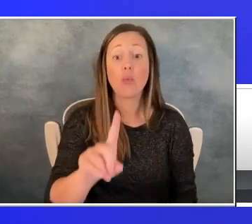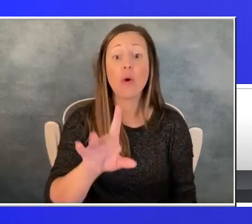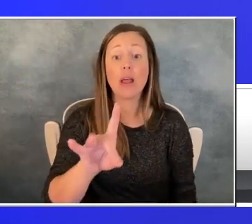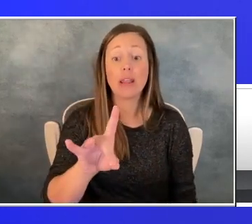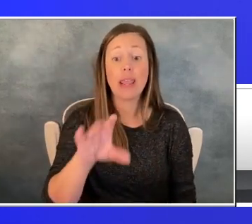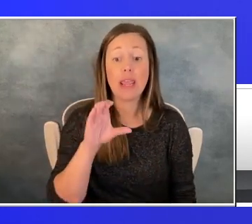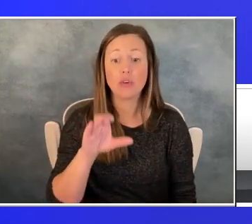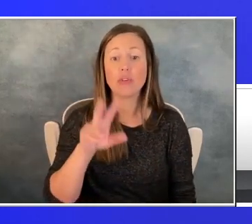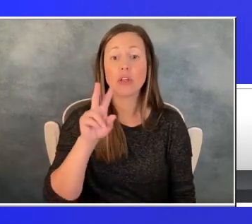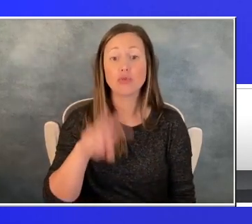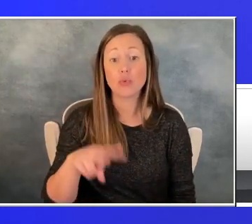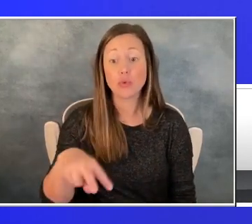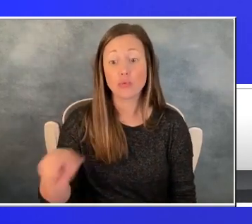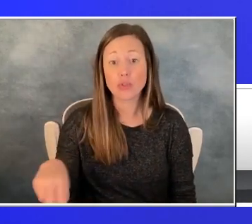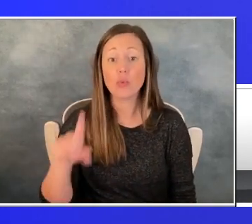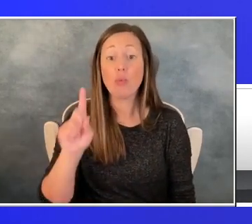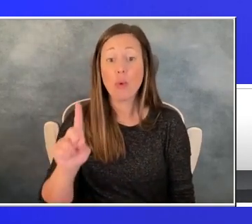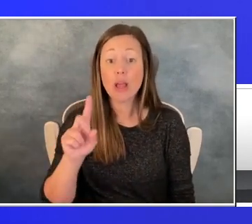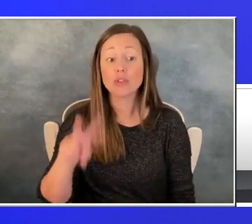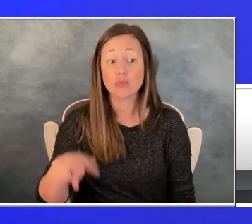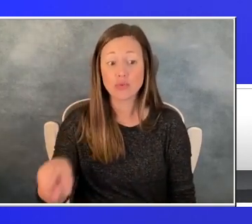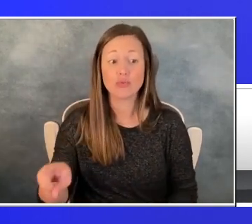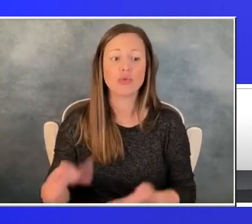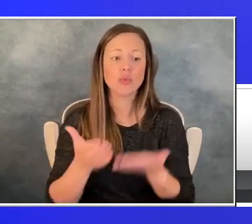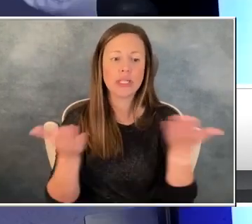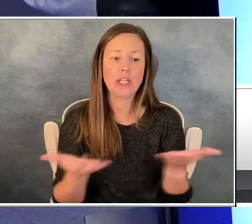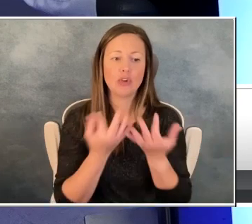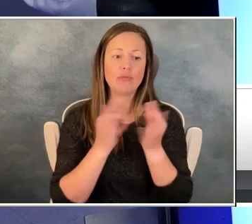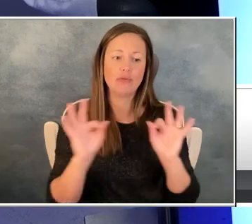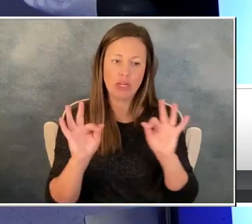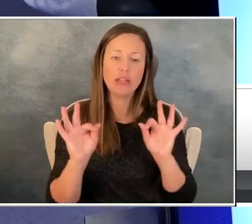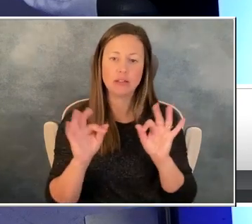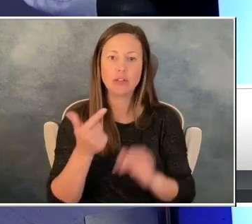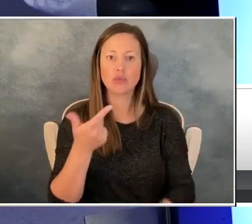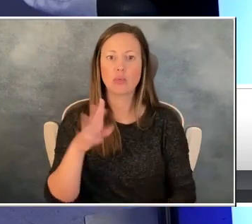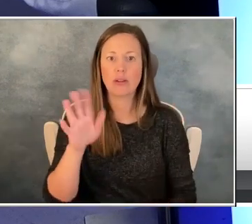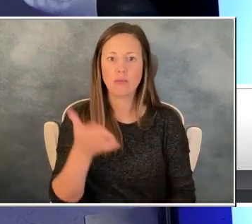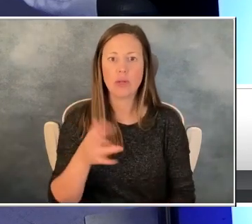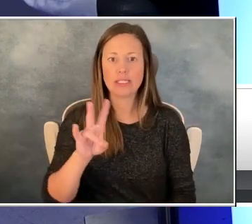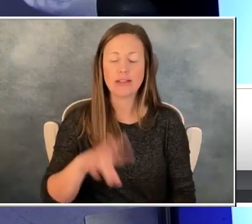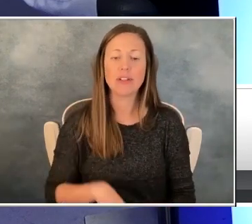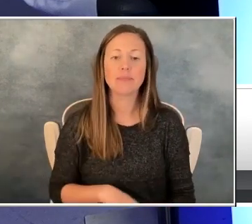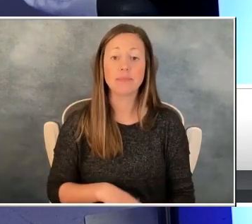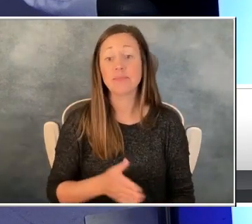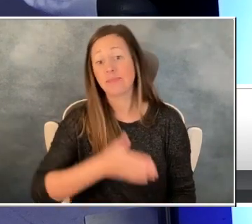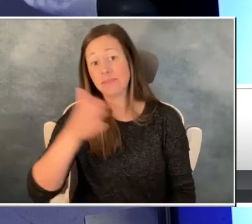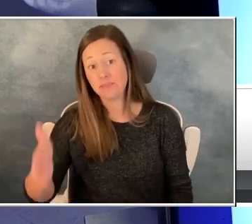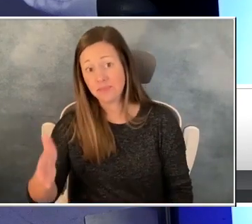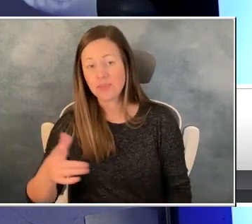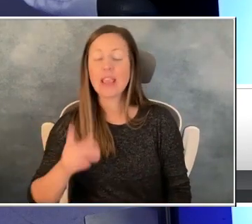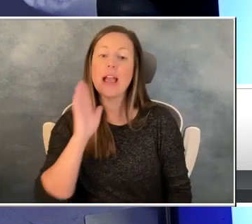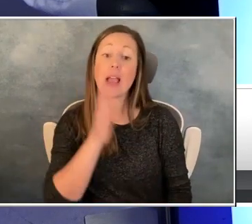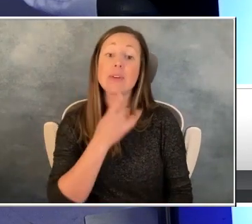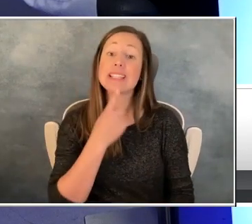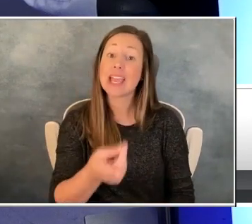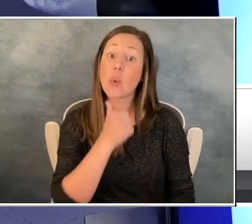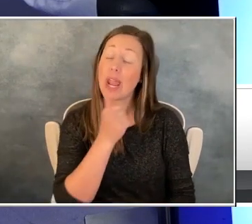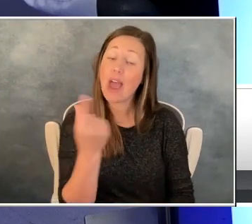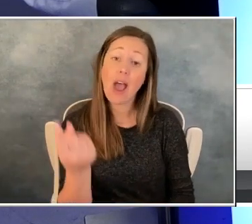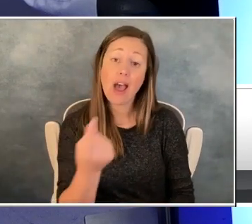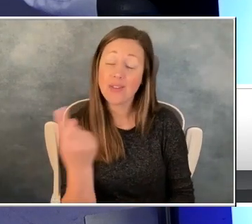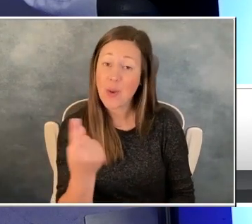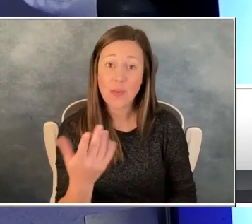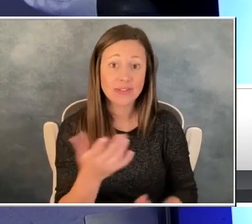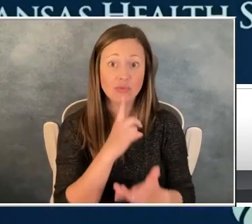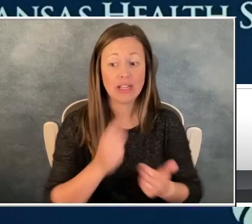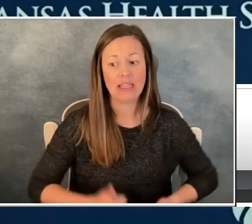1-800-222-1222, and we are here free 24/7. Dr. Thornton. I would say you're not alone, that life